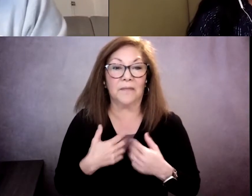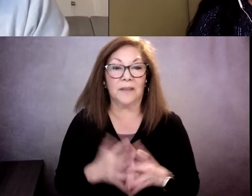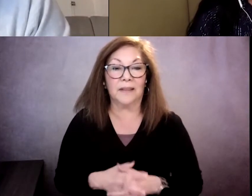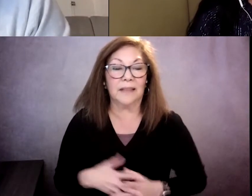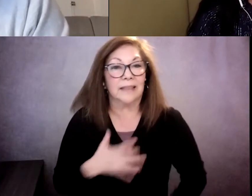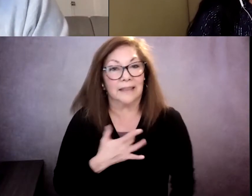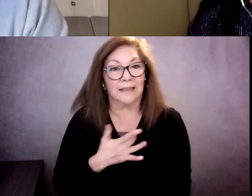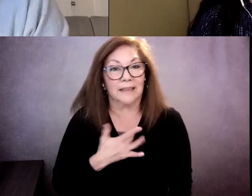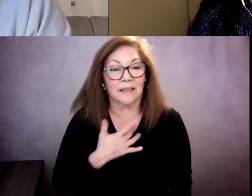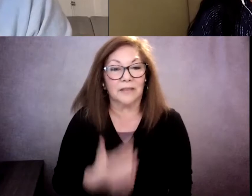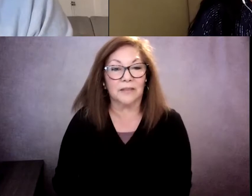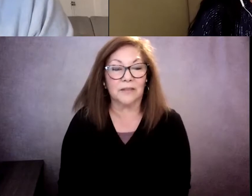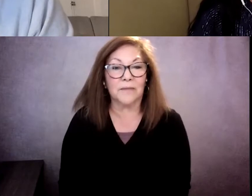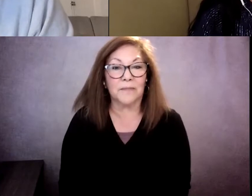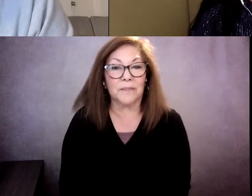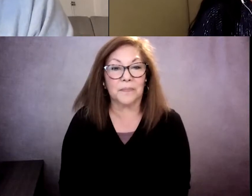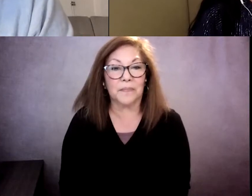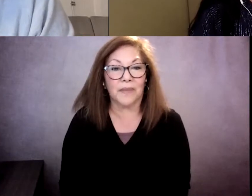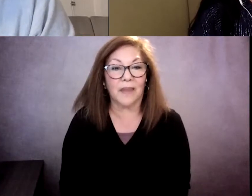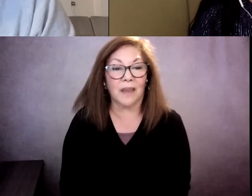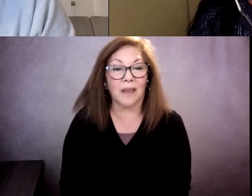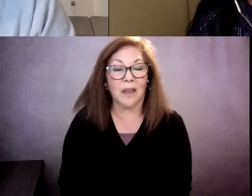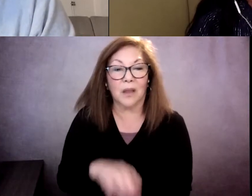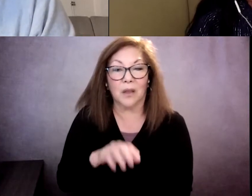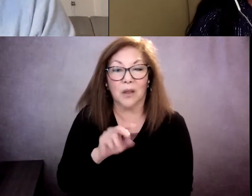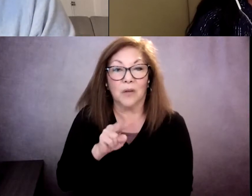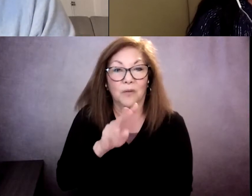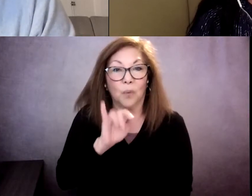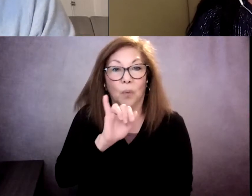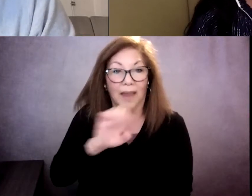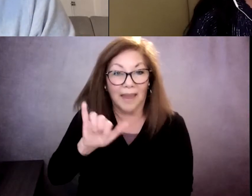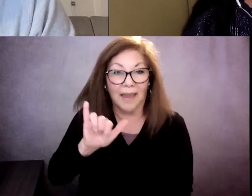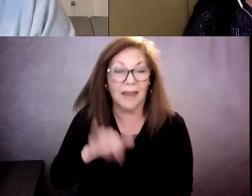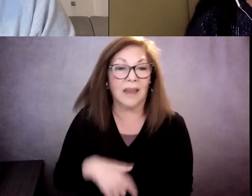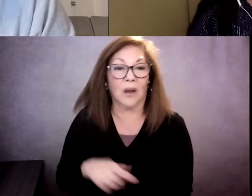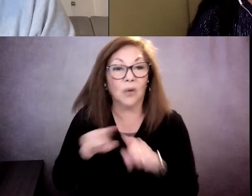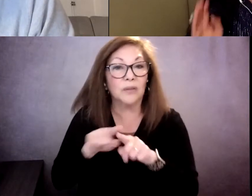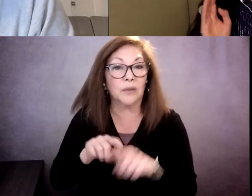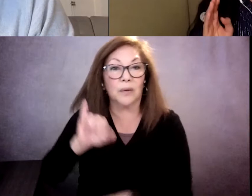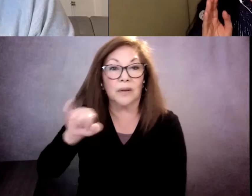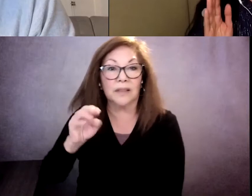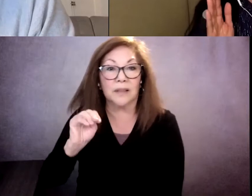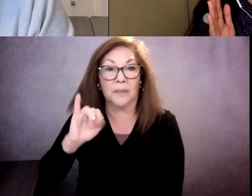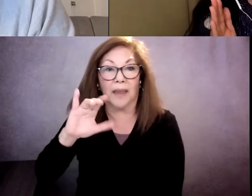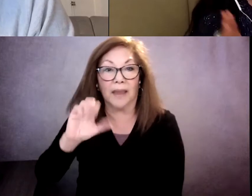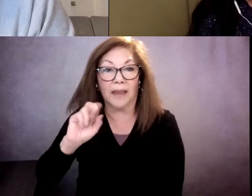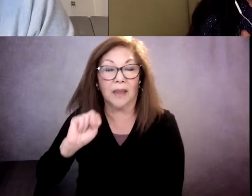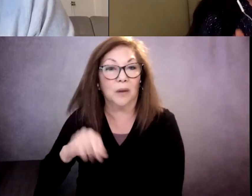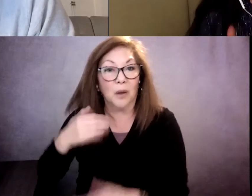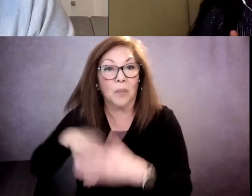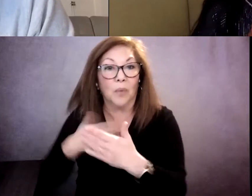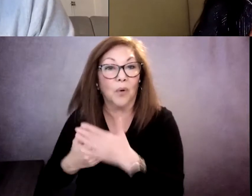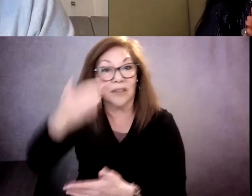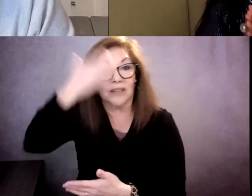sense of Bouvet and also the Jamaican-born chef